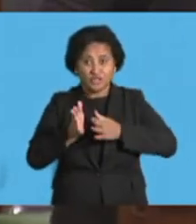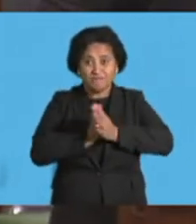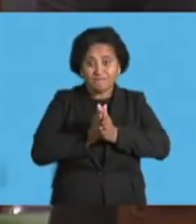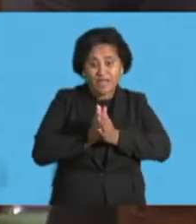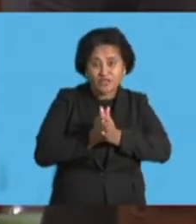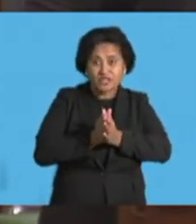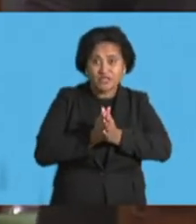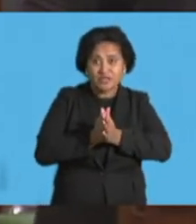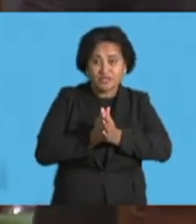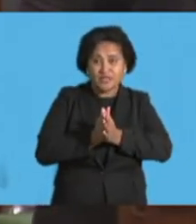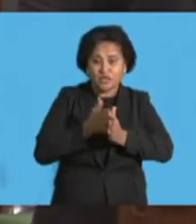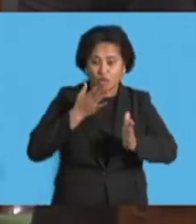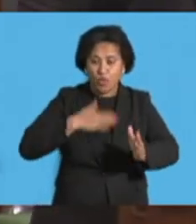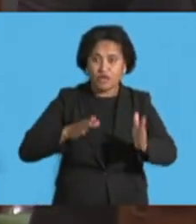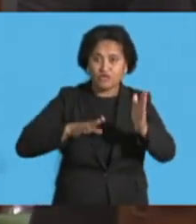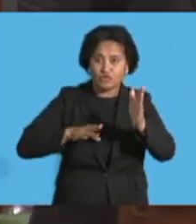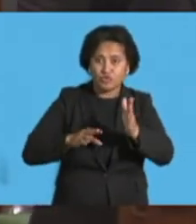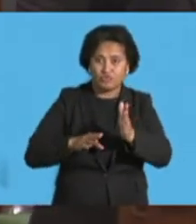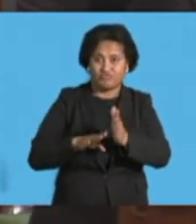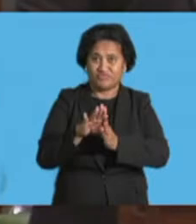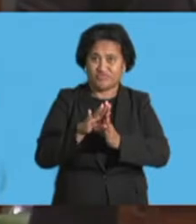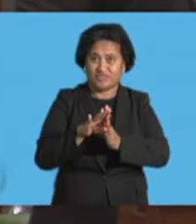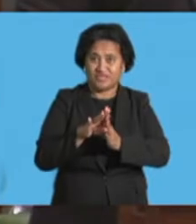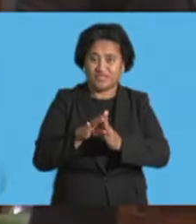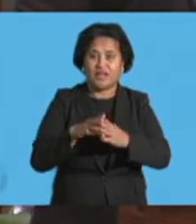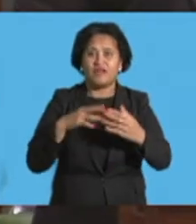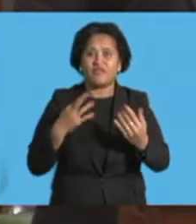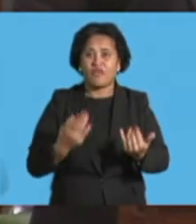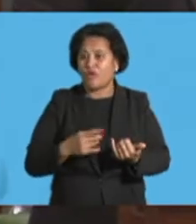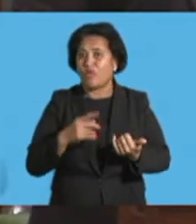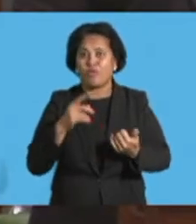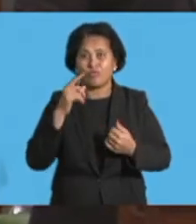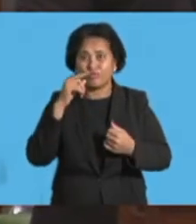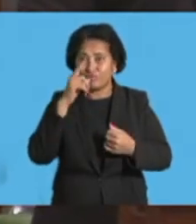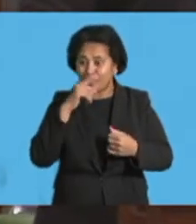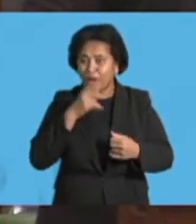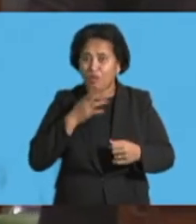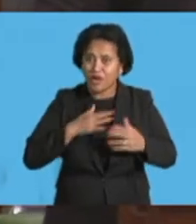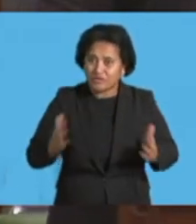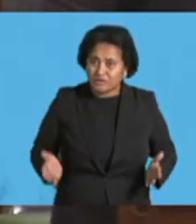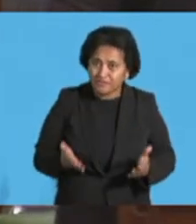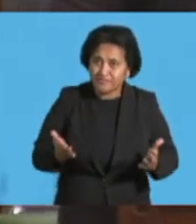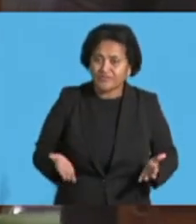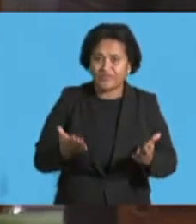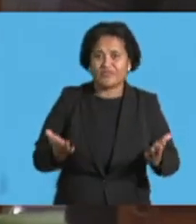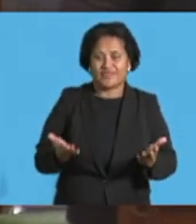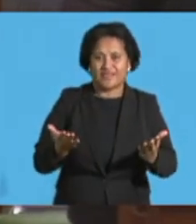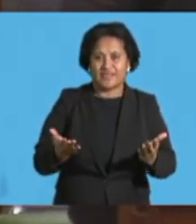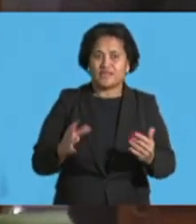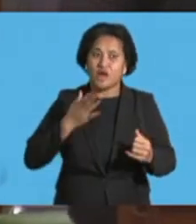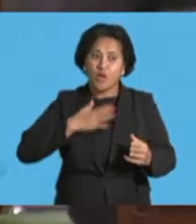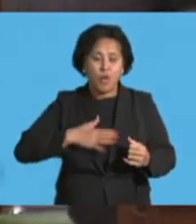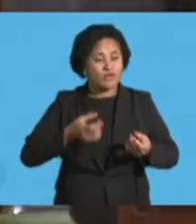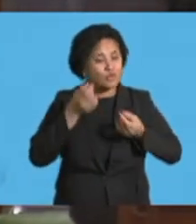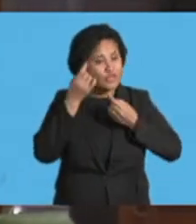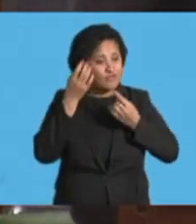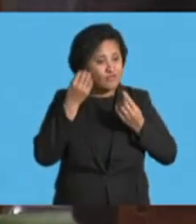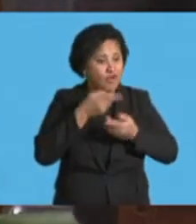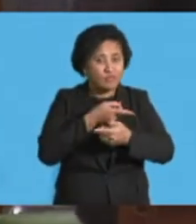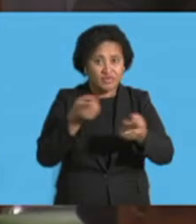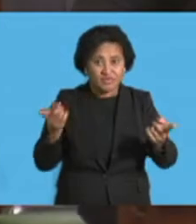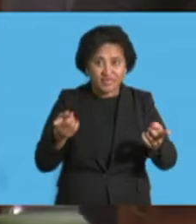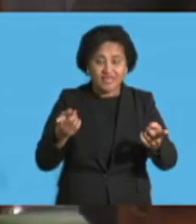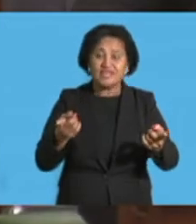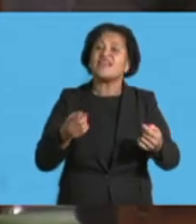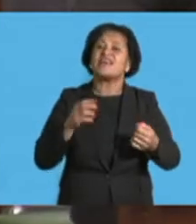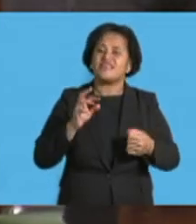the status of living for disadvantaged Fijians is a marvel. And I wish to reinforce in this August House that it takes a